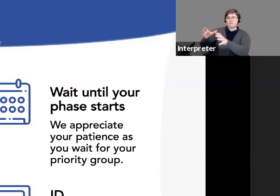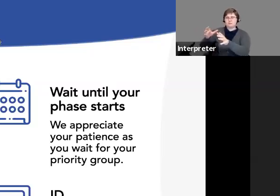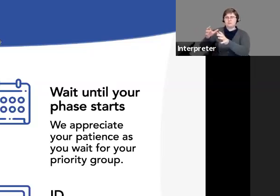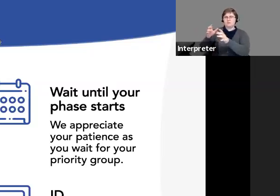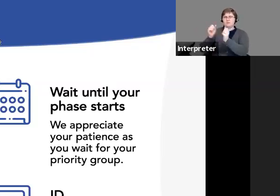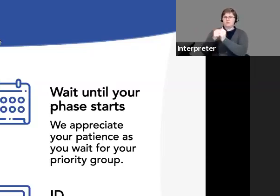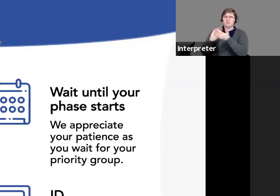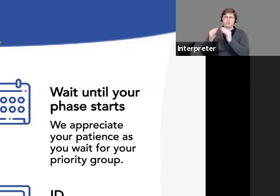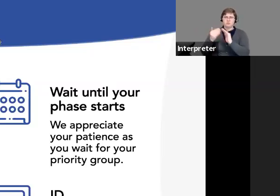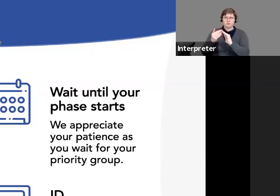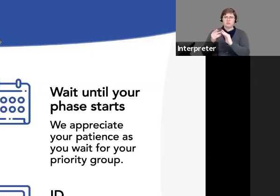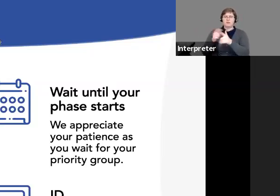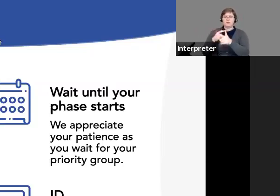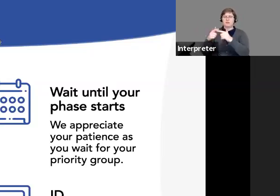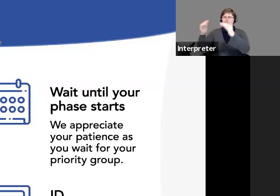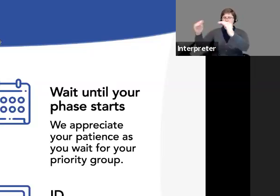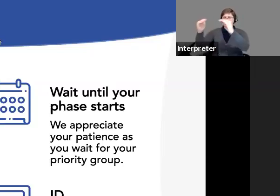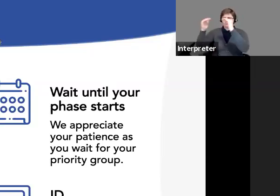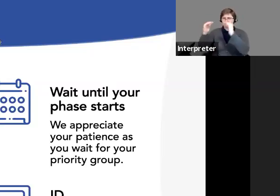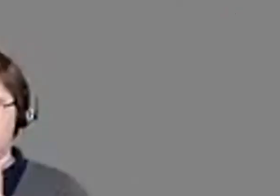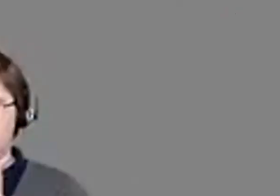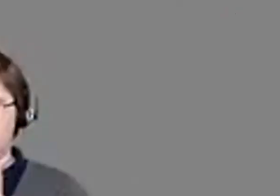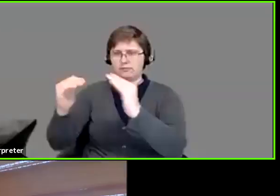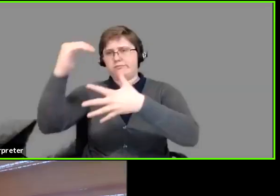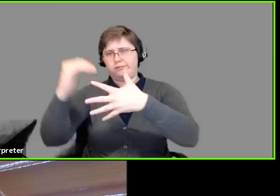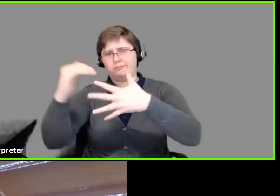the community, and then we move down the list.